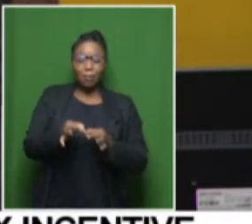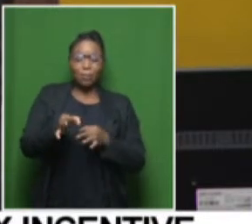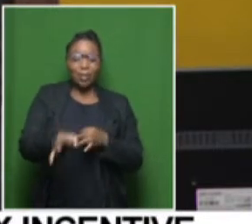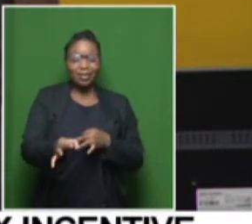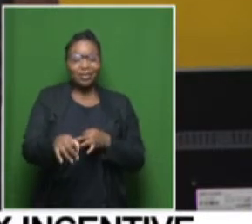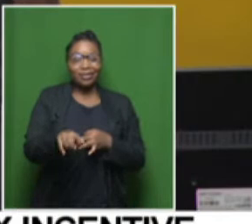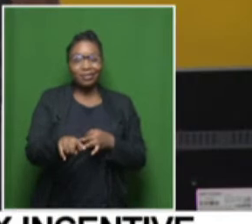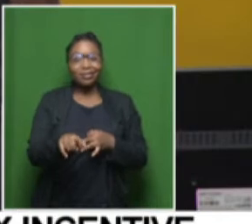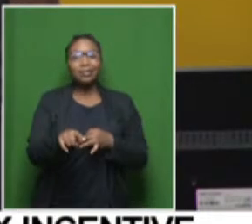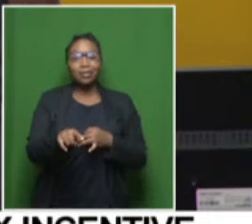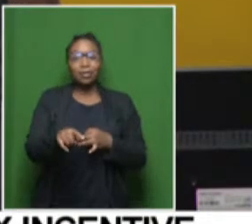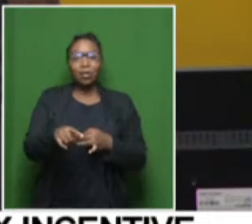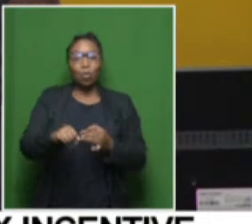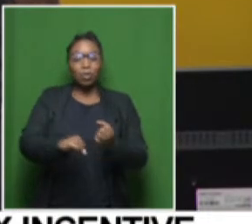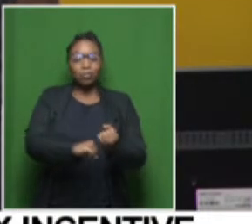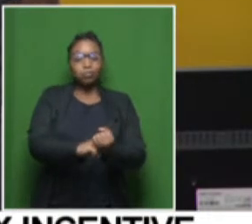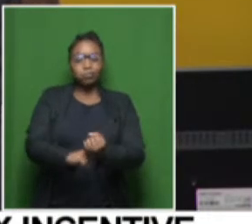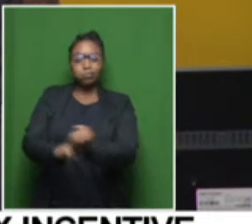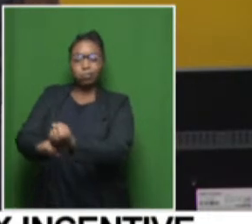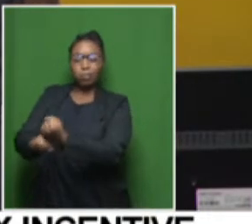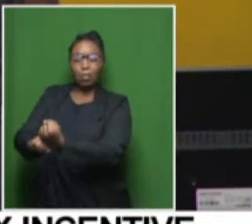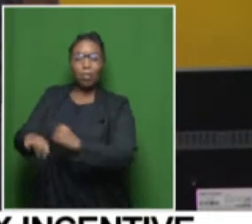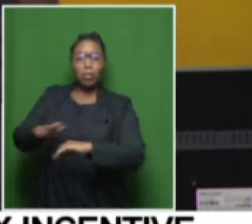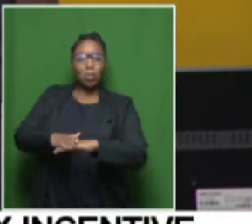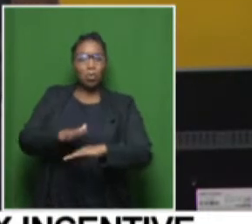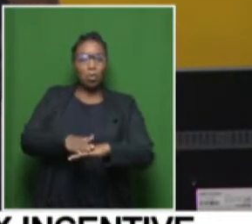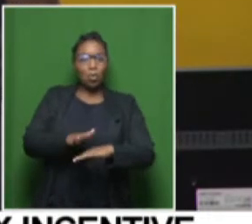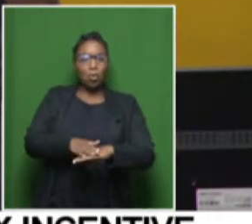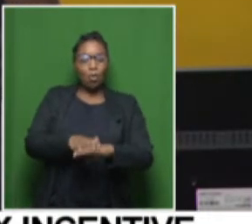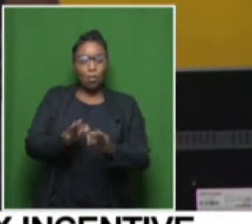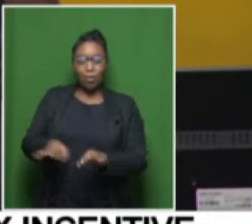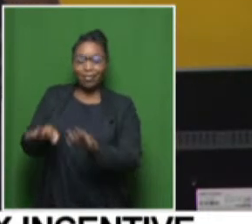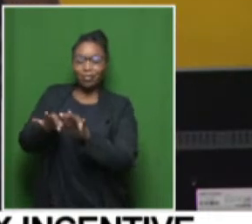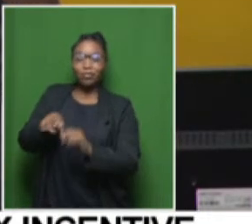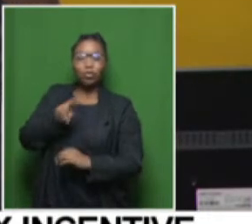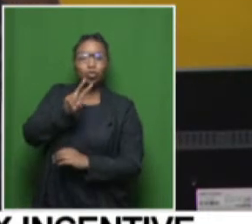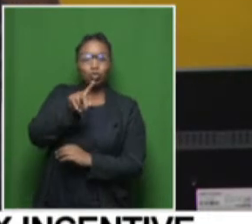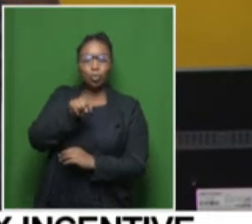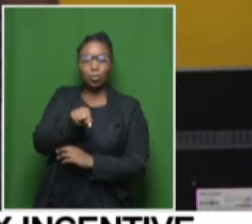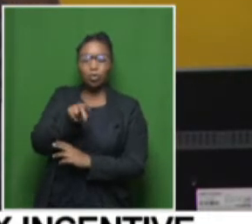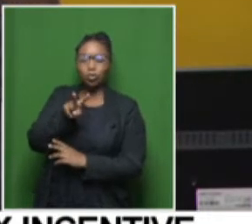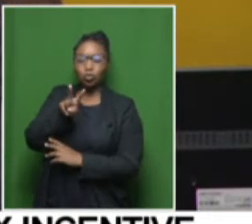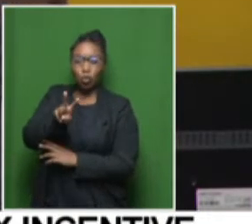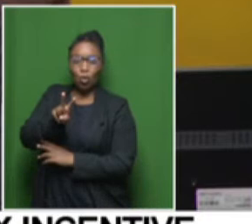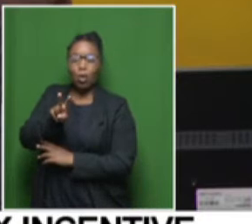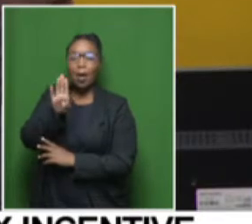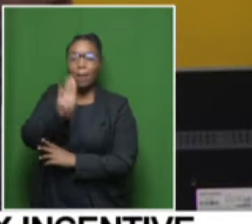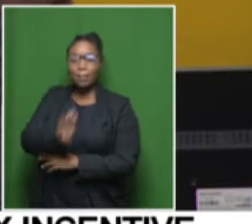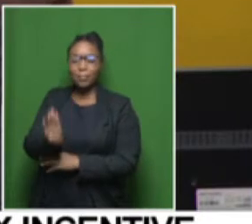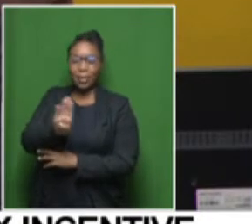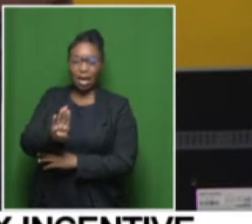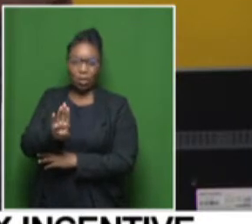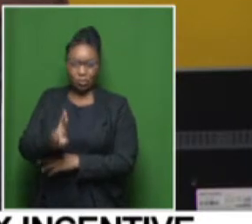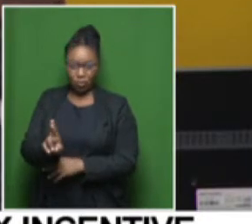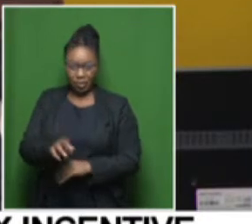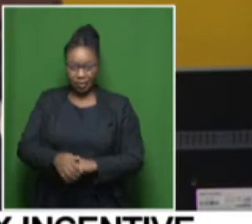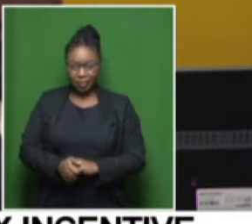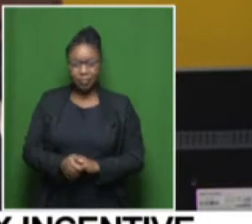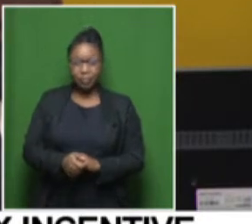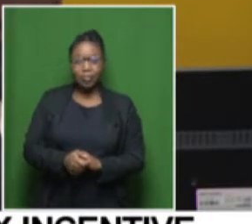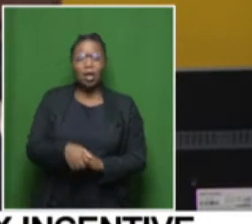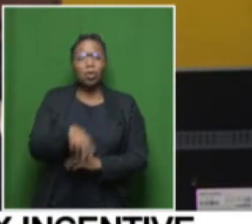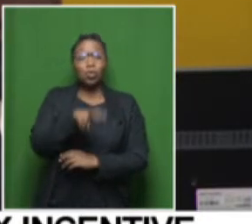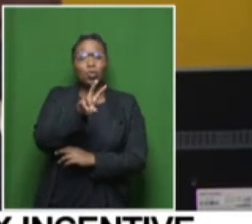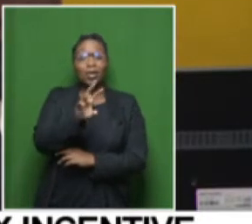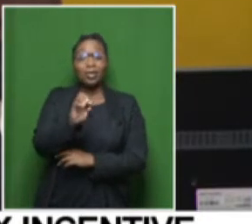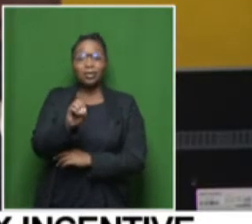provide additional support worth of 2.2 billion rand. In 2021, the